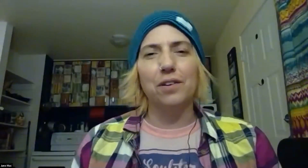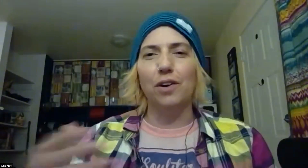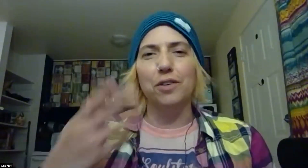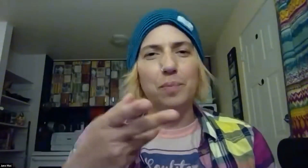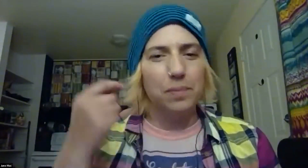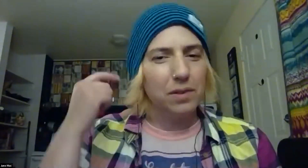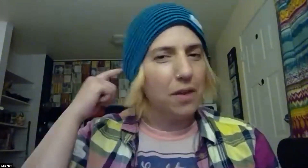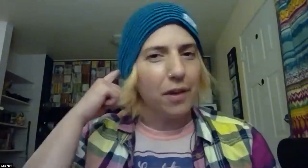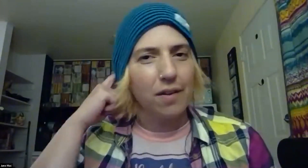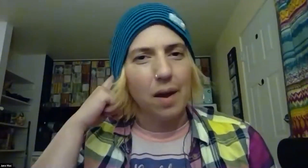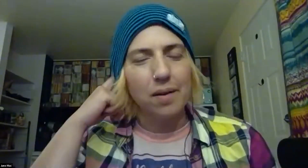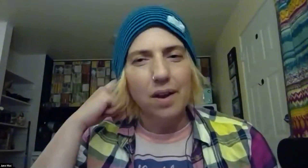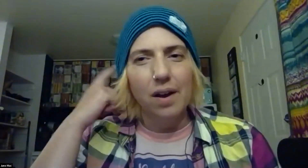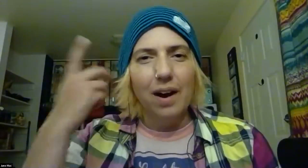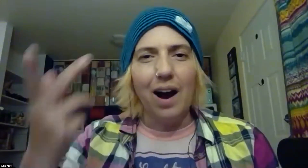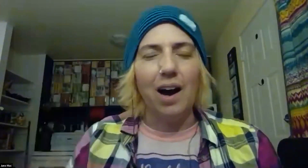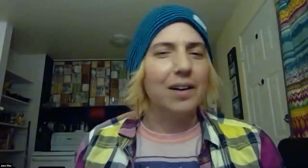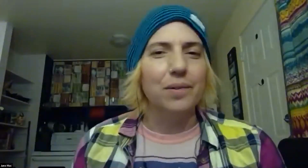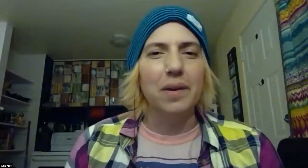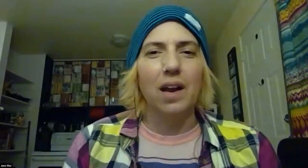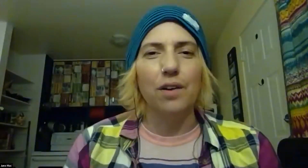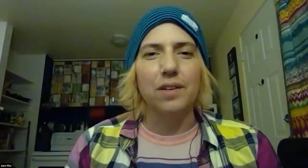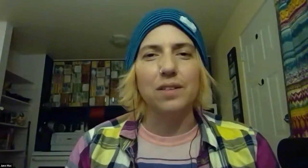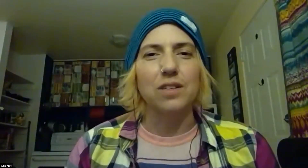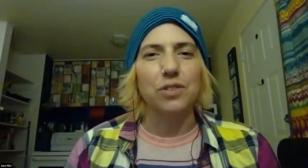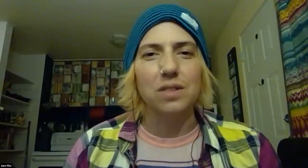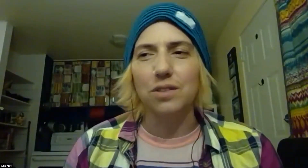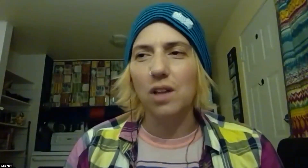like all you people out there that, I don't know, made